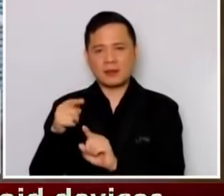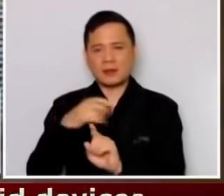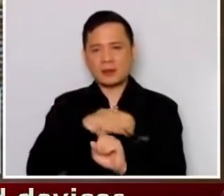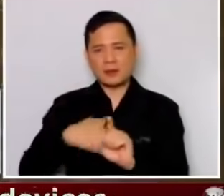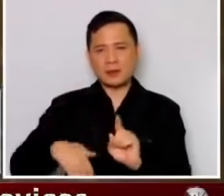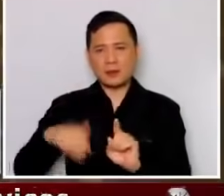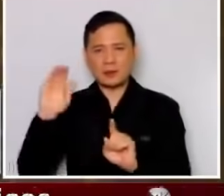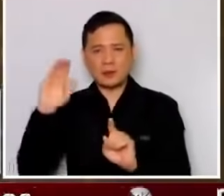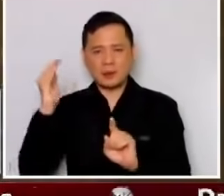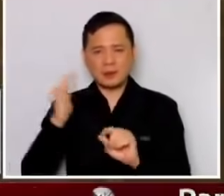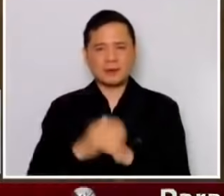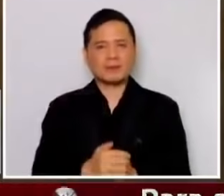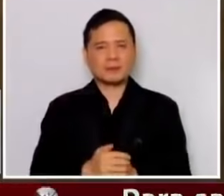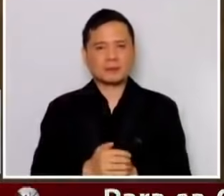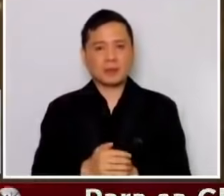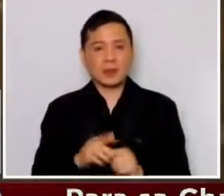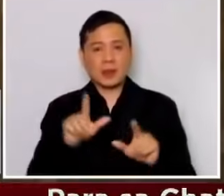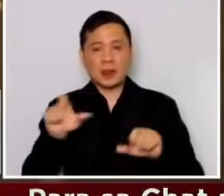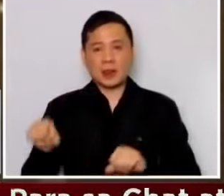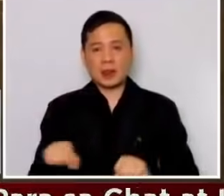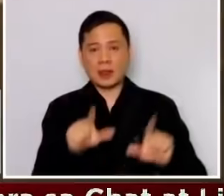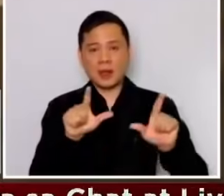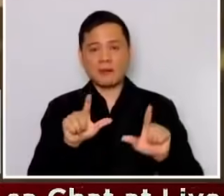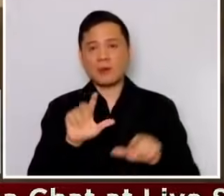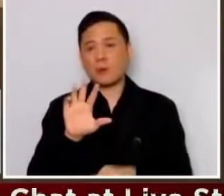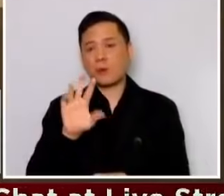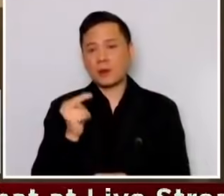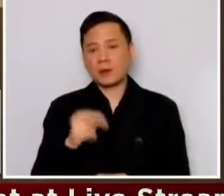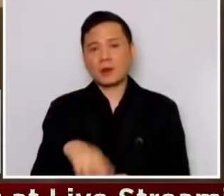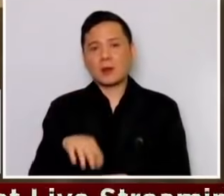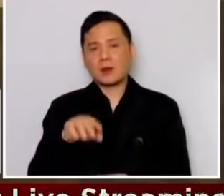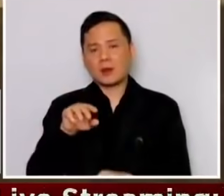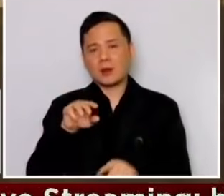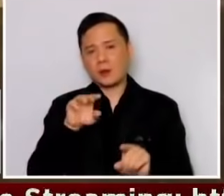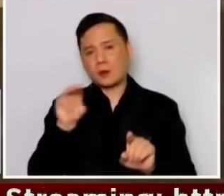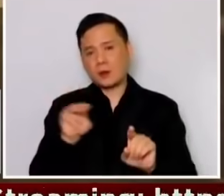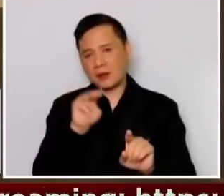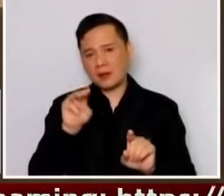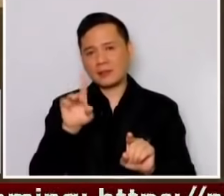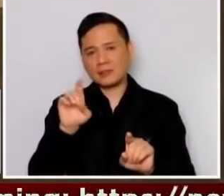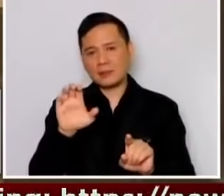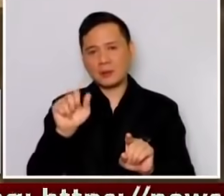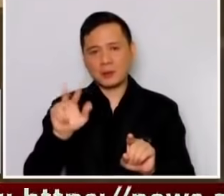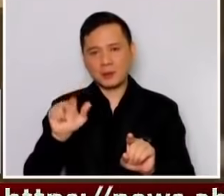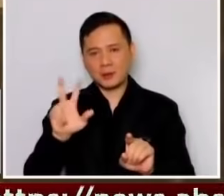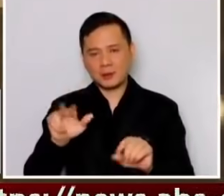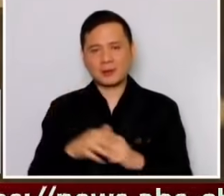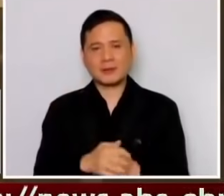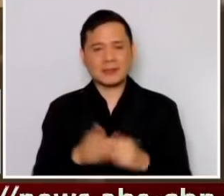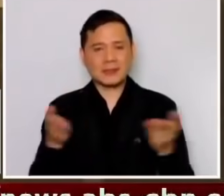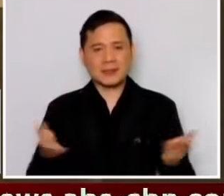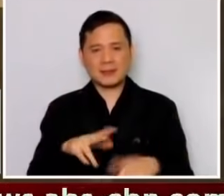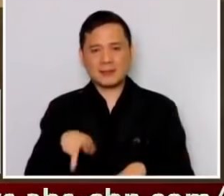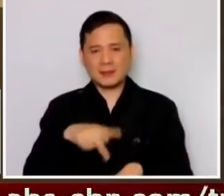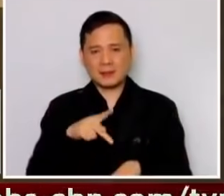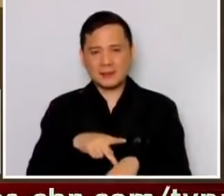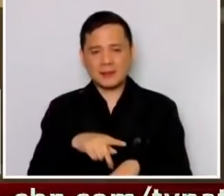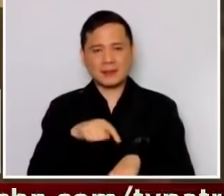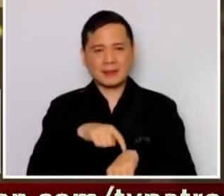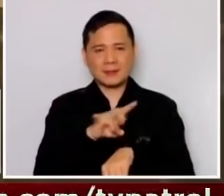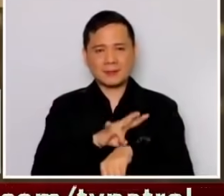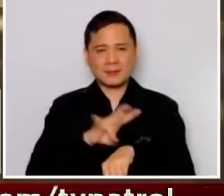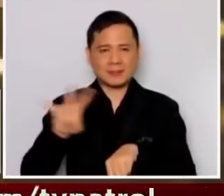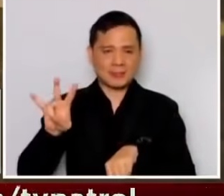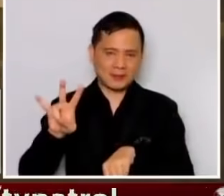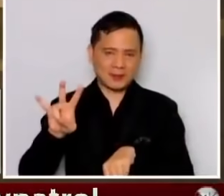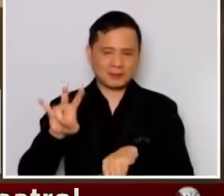naman ng live ang coronation sa Lunes, December 13, alas 7:30 ng umaga sa Pilipinas sa A2Z